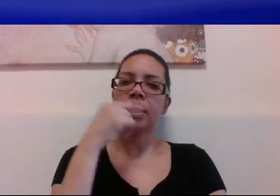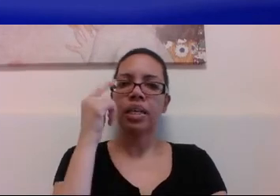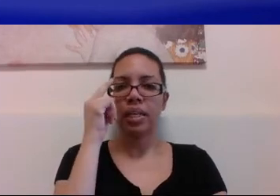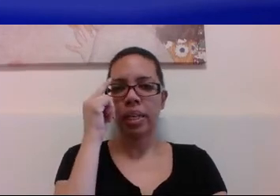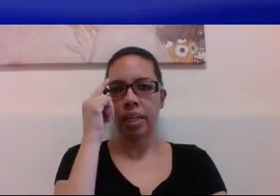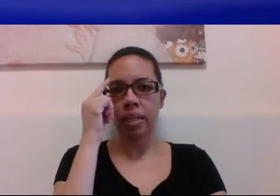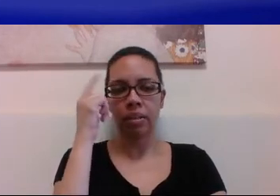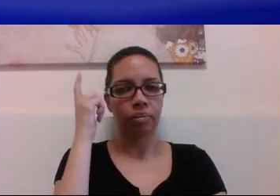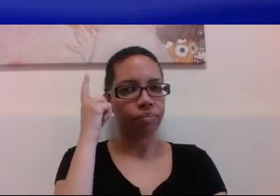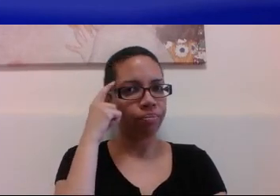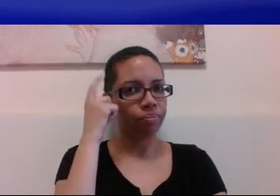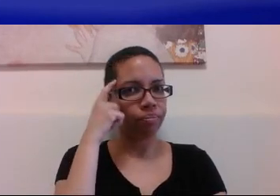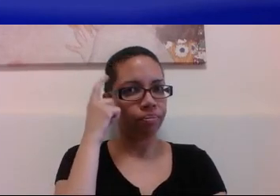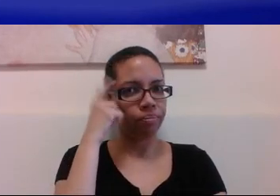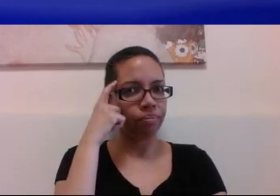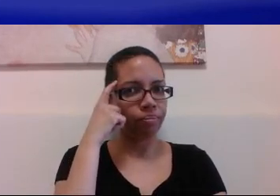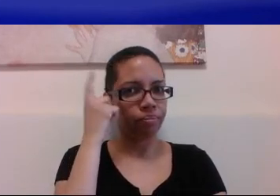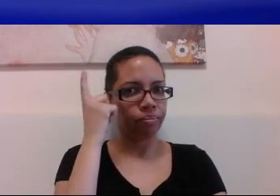Let's think.